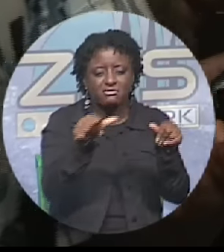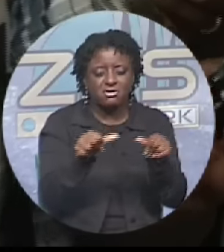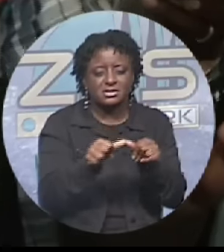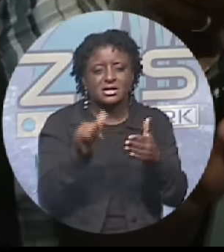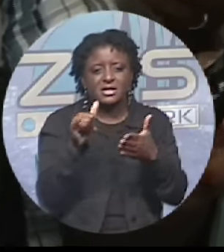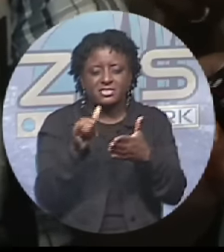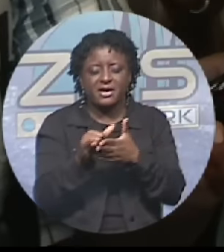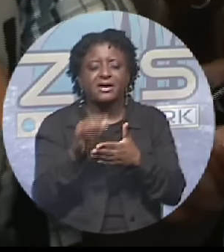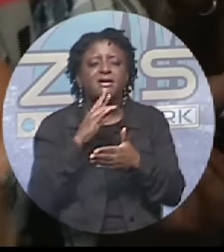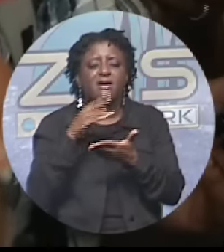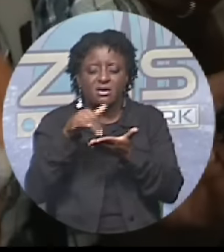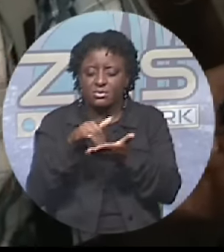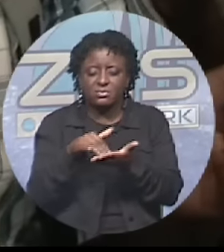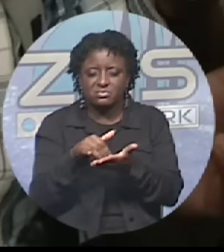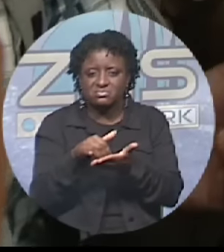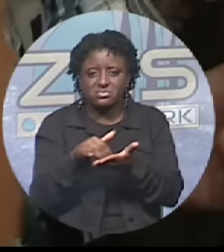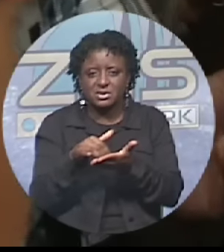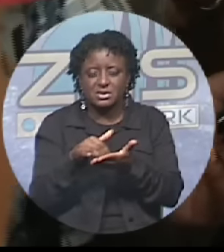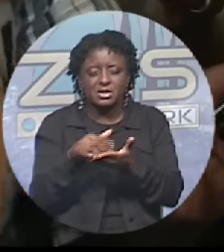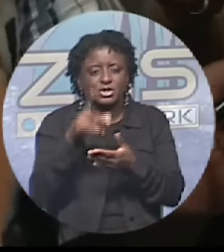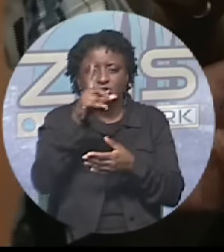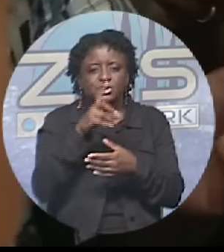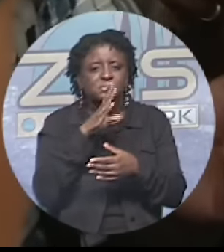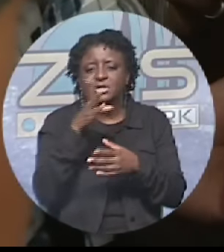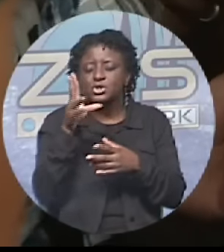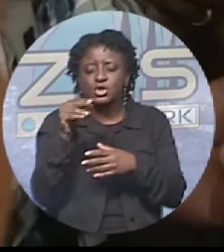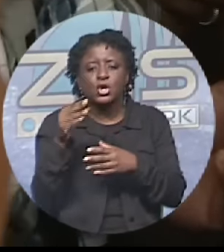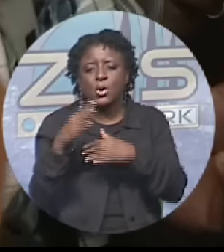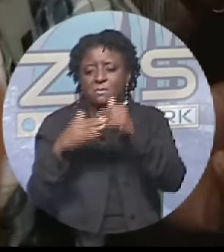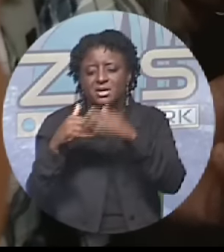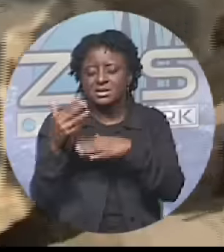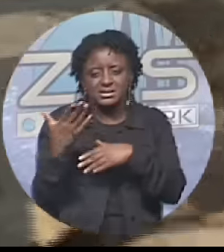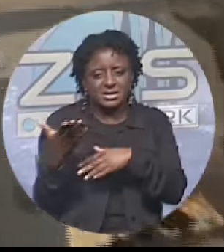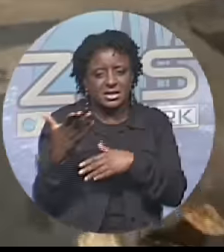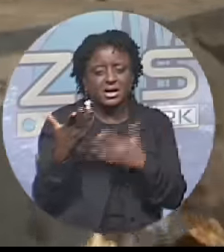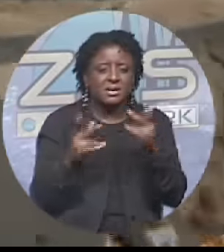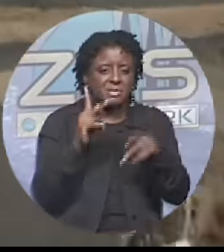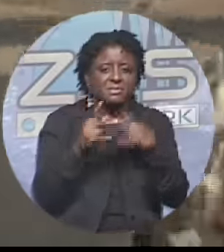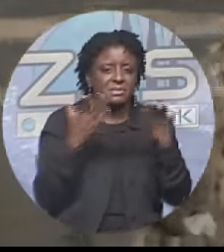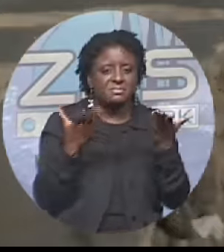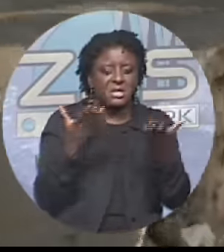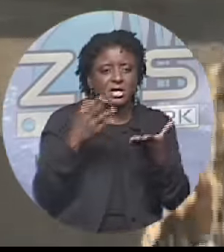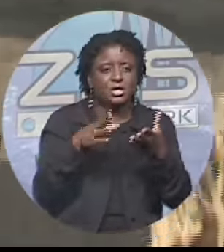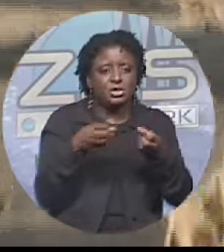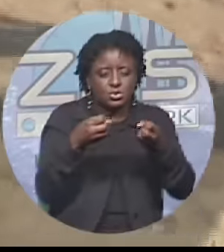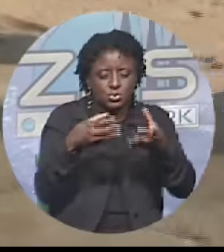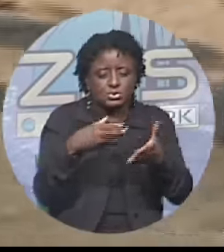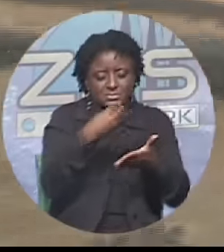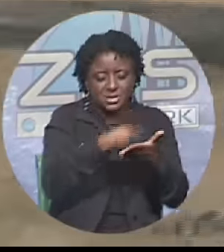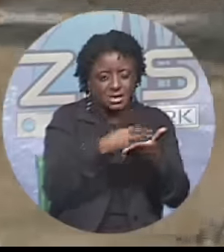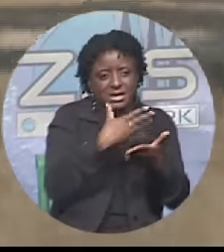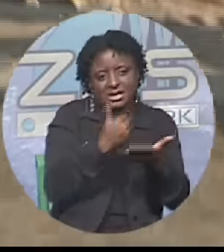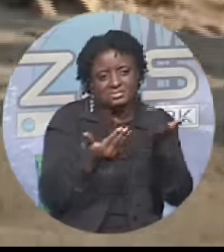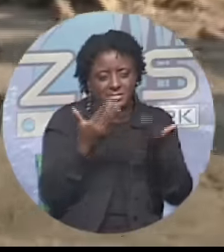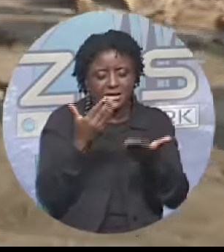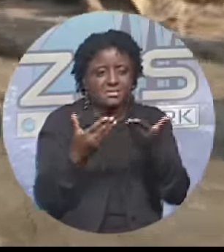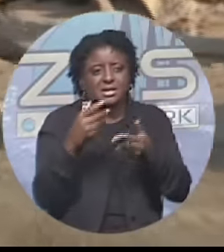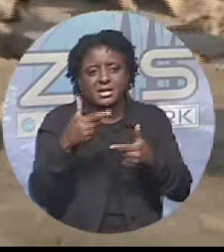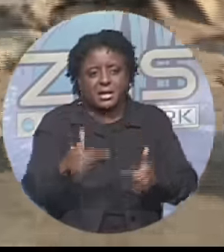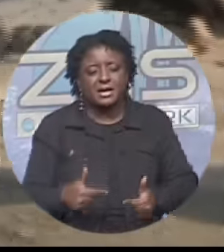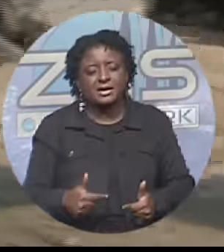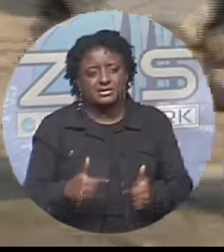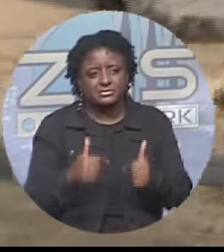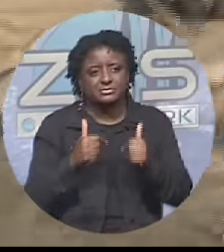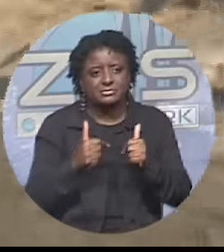no-build areas because people will lose a lot of money and possibly their lives. Having conducted assessments and tours, the Prime Minister says it's